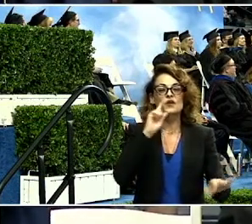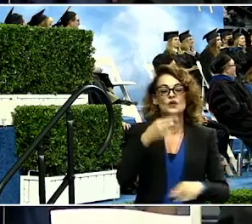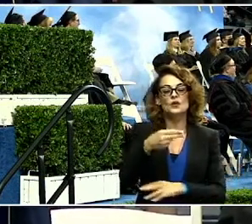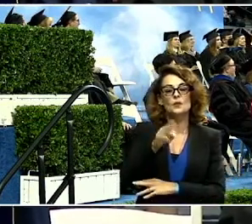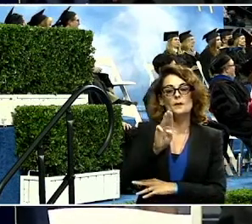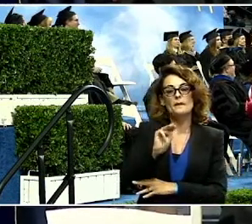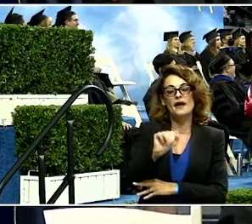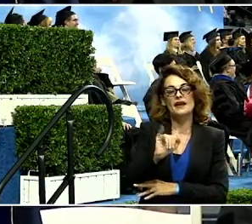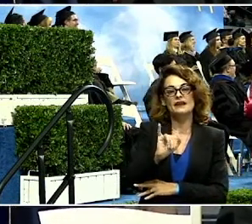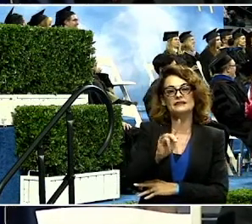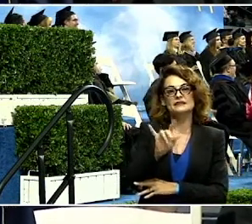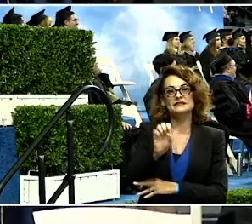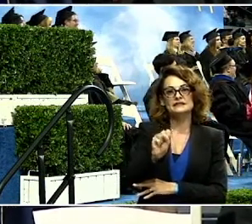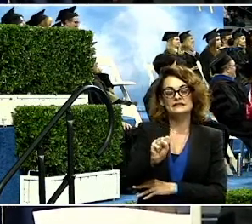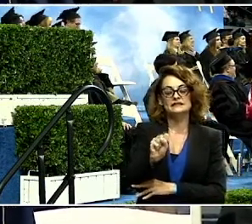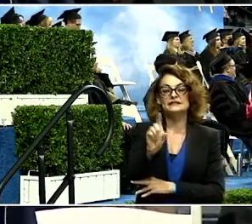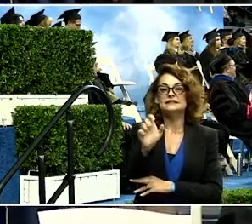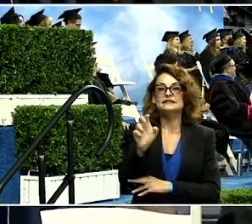Alexandra Minna Stern.